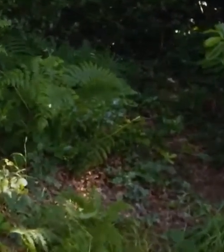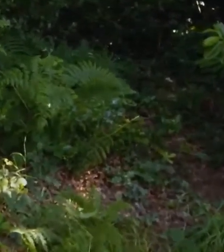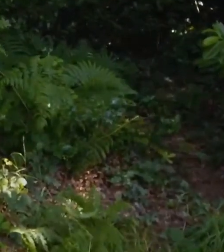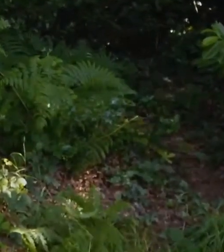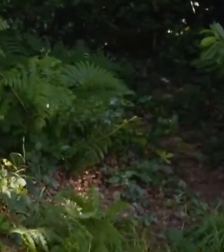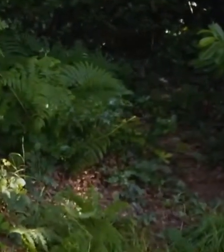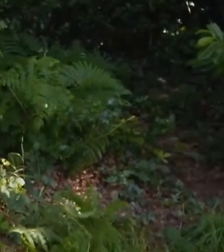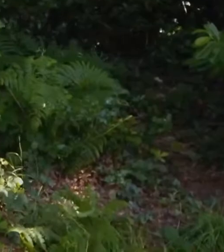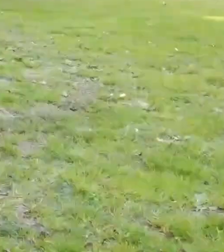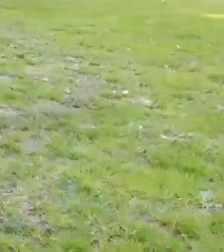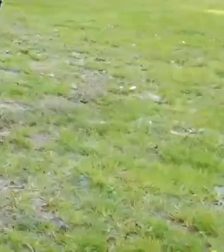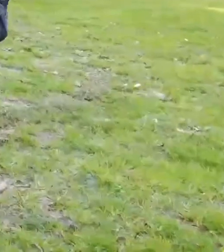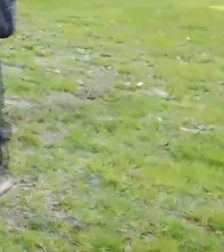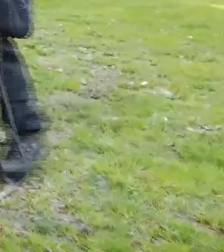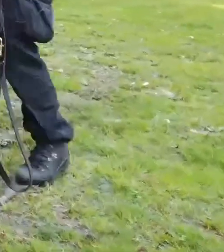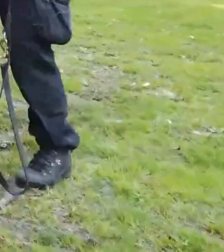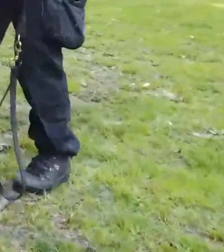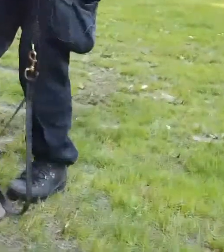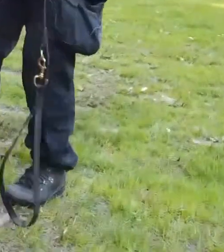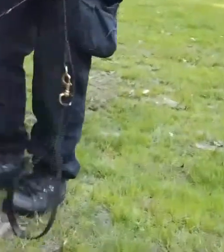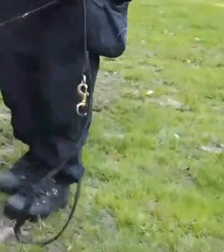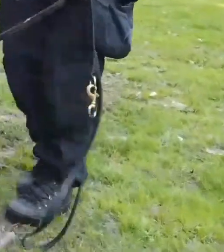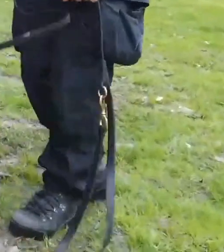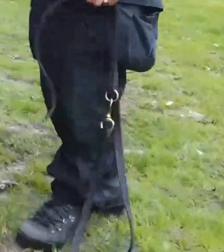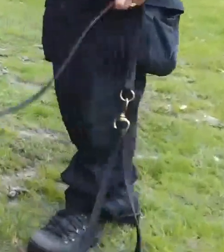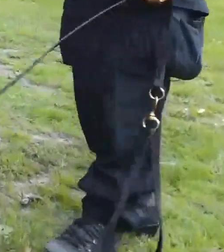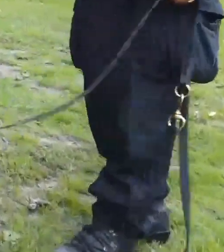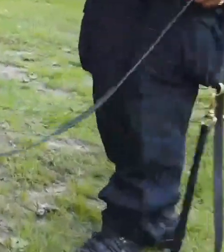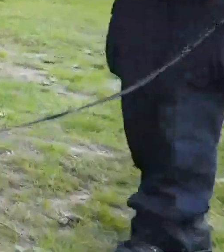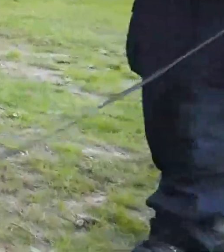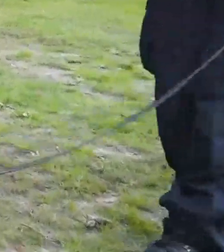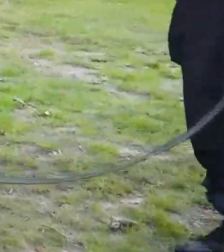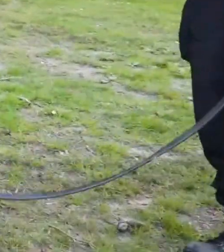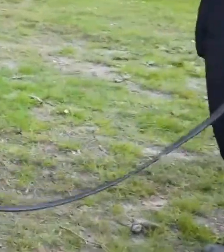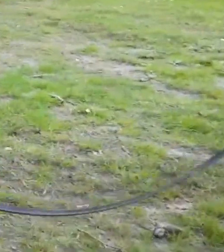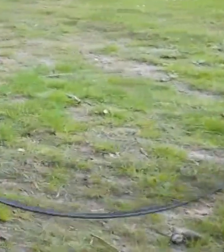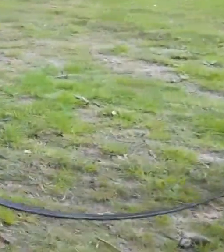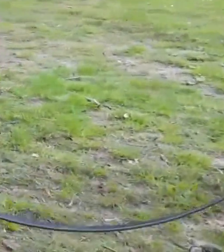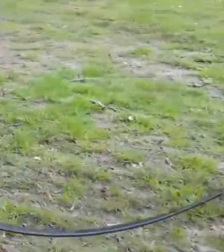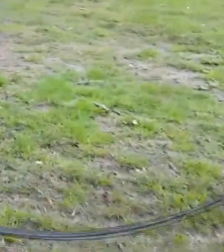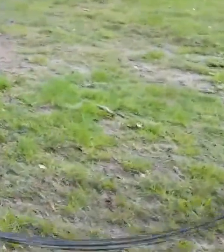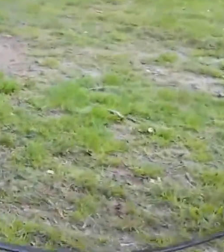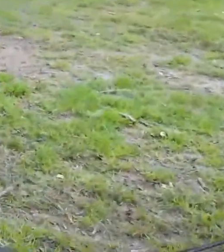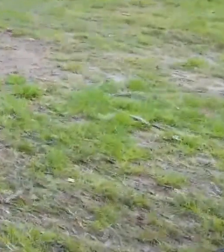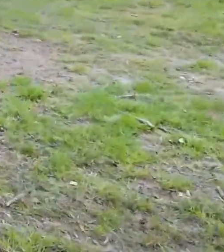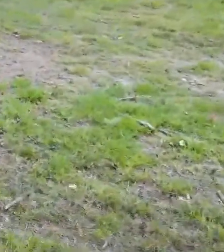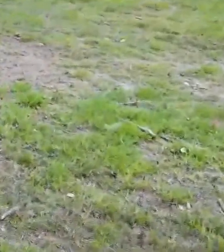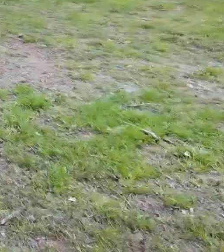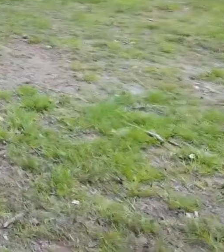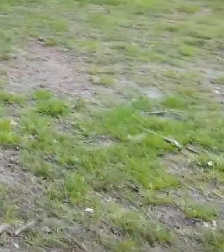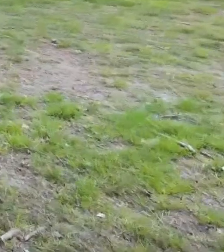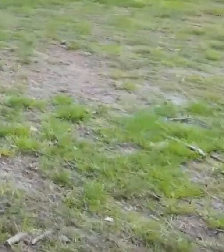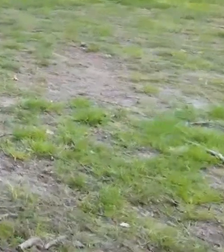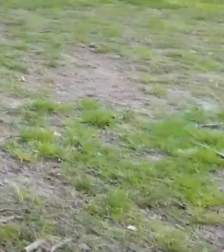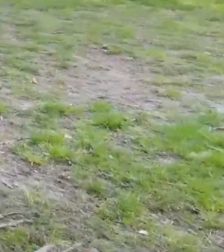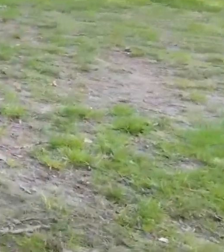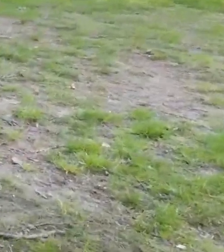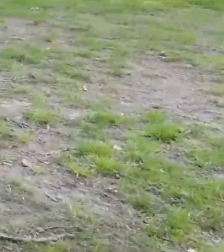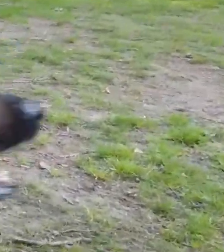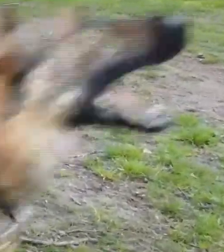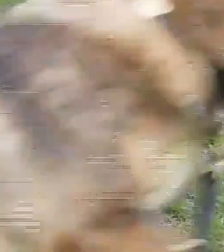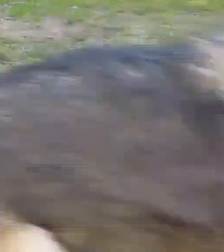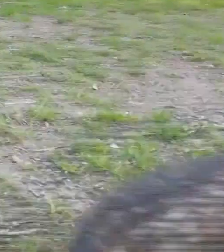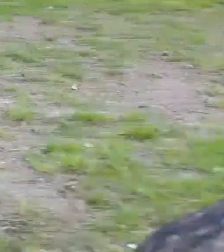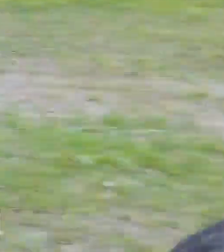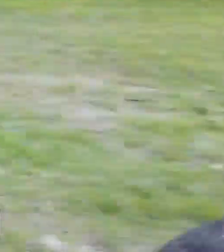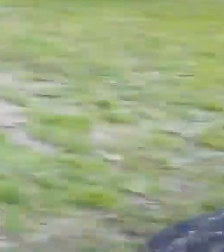for you, you can leave a toy. So they're still getting that reward at the end. So everything they do is to motivate them